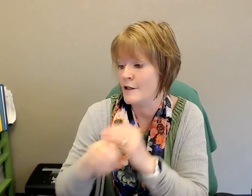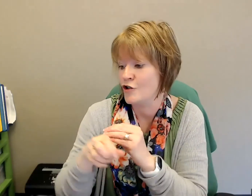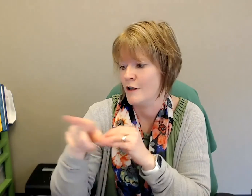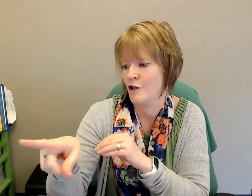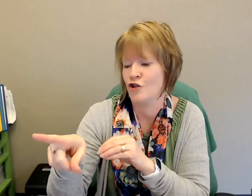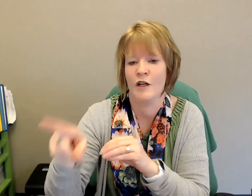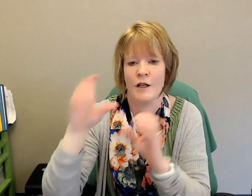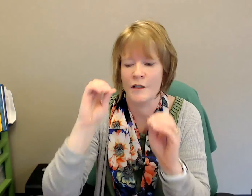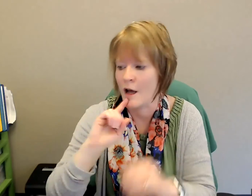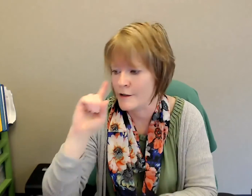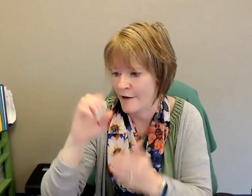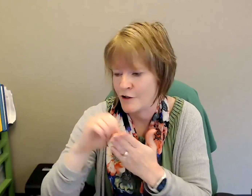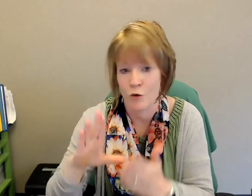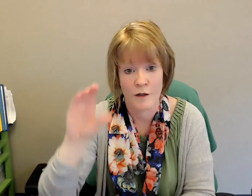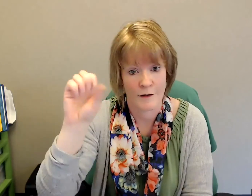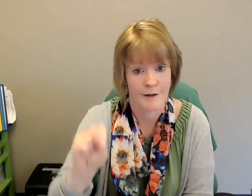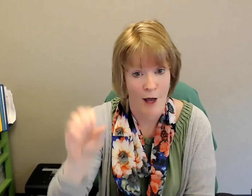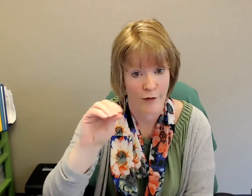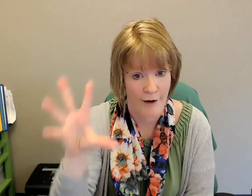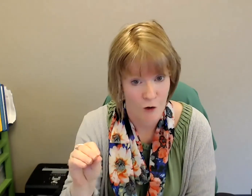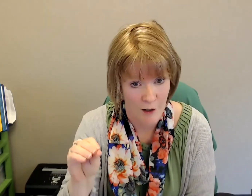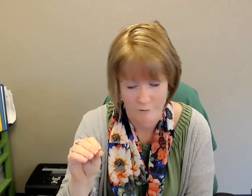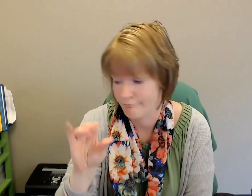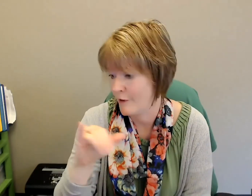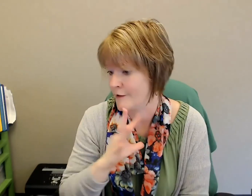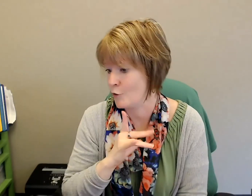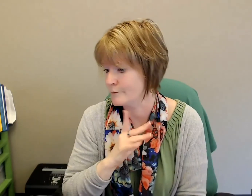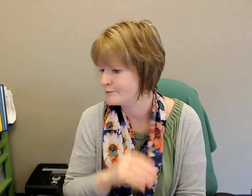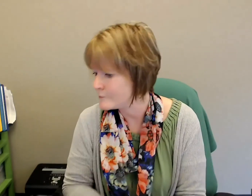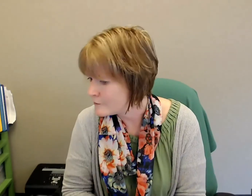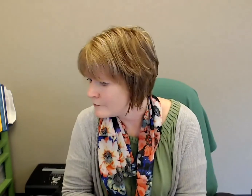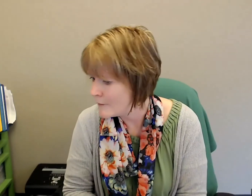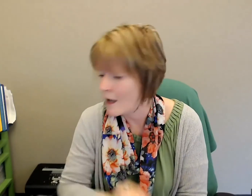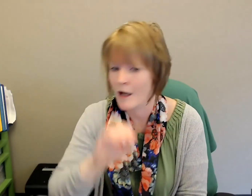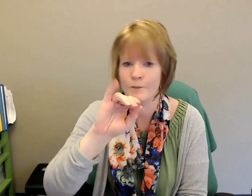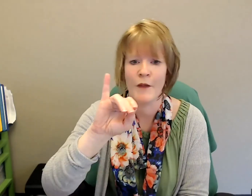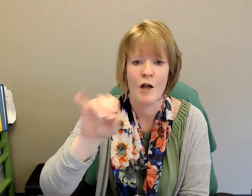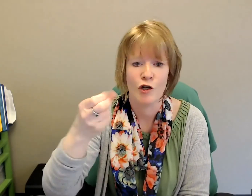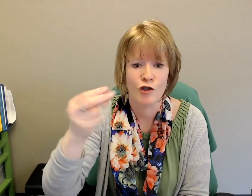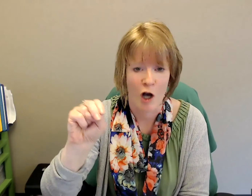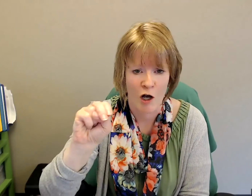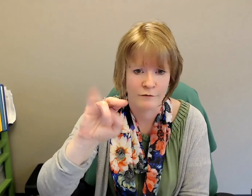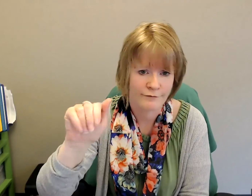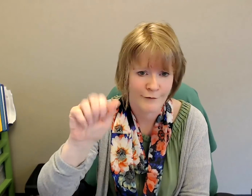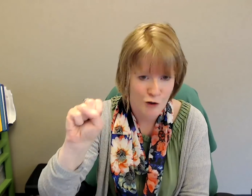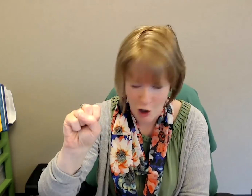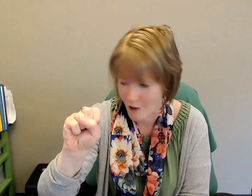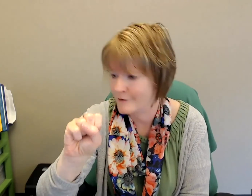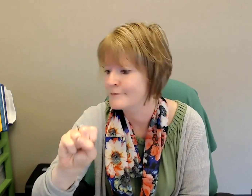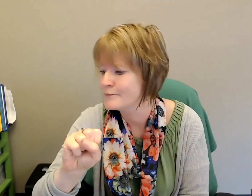at ASD. In addition, she taught deaf students in South Africa. Very cool.